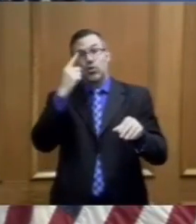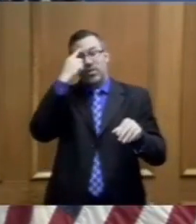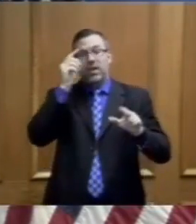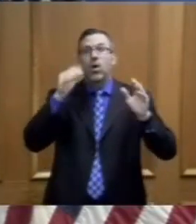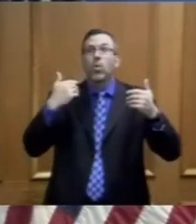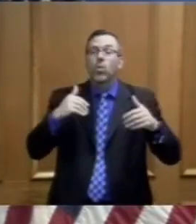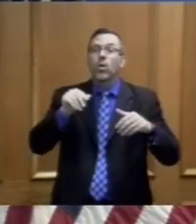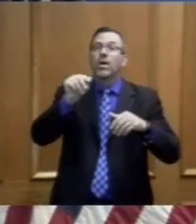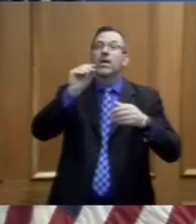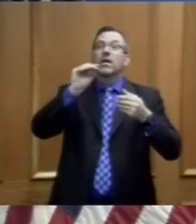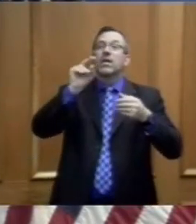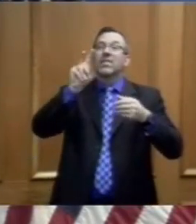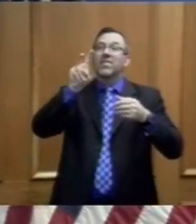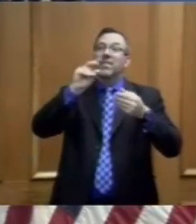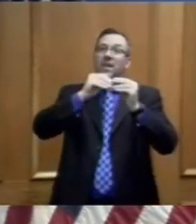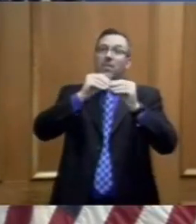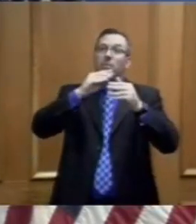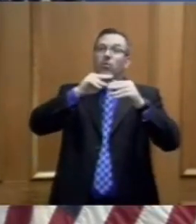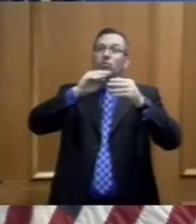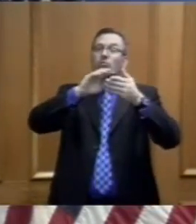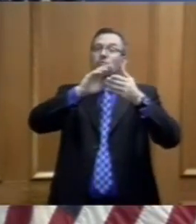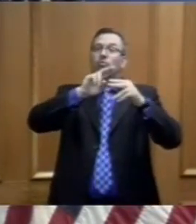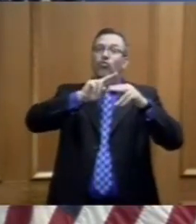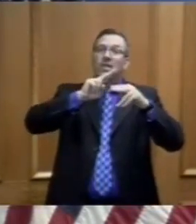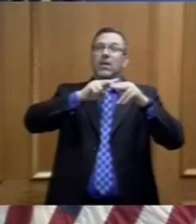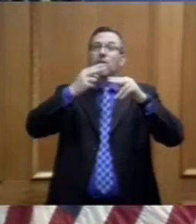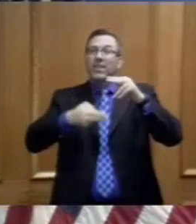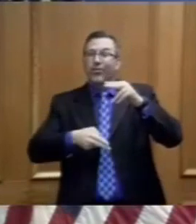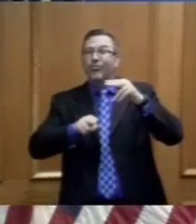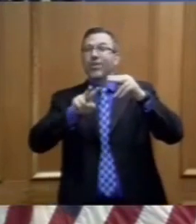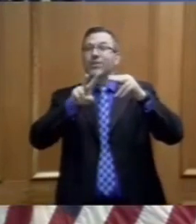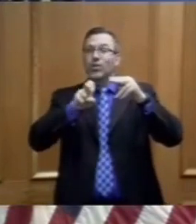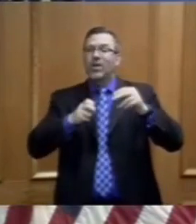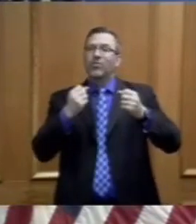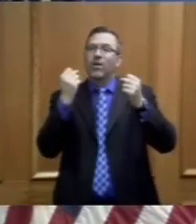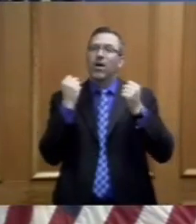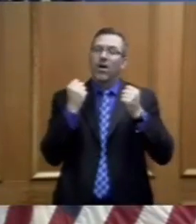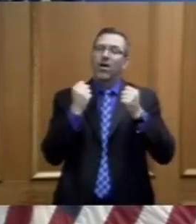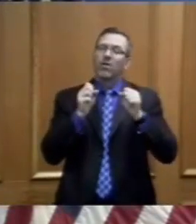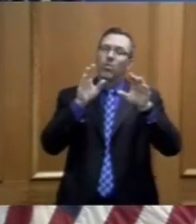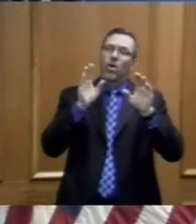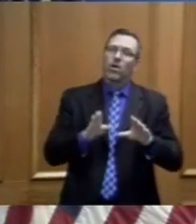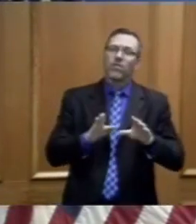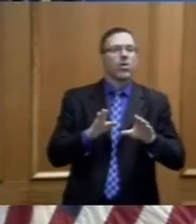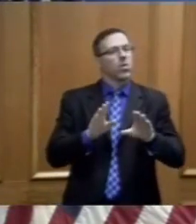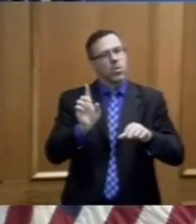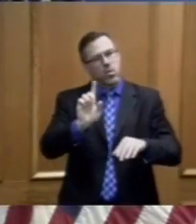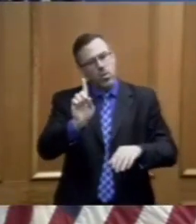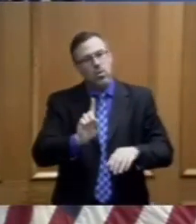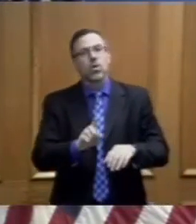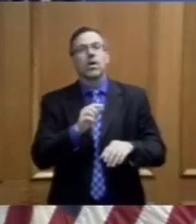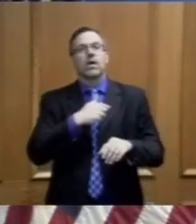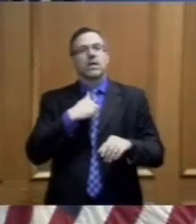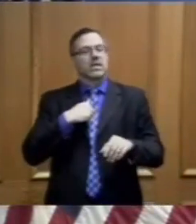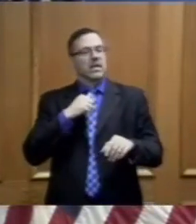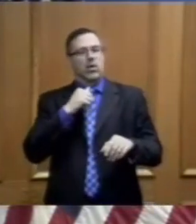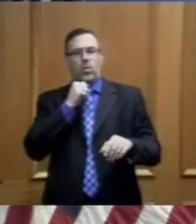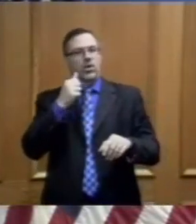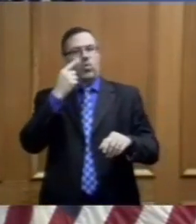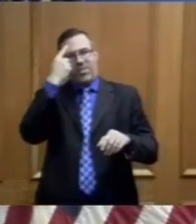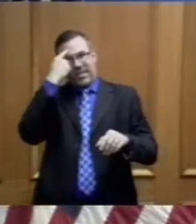or they're slowing down. This is just what we consider normal statistical variation, and it is not yet a trend.